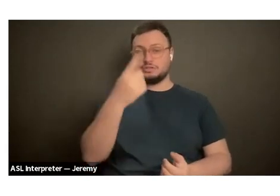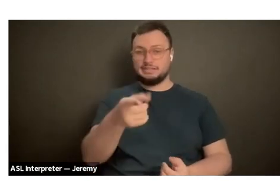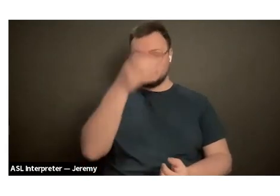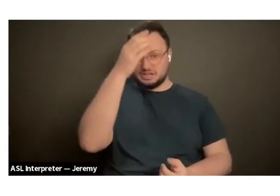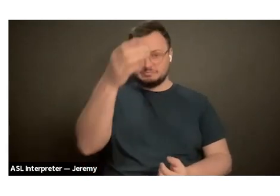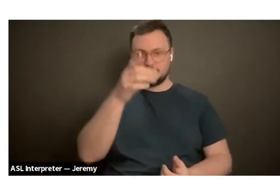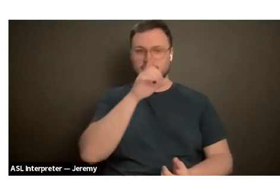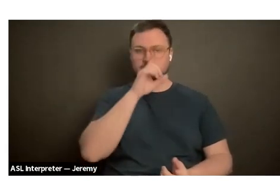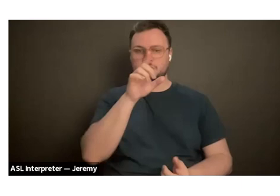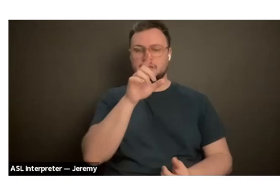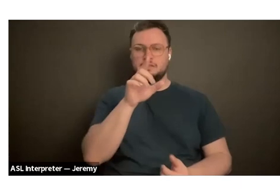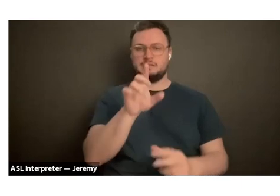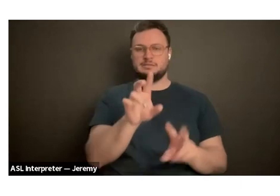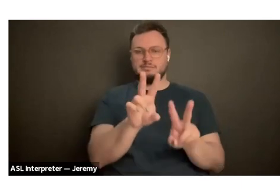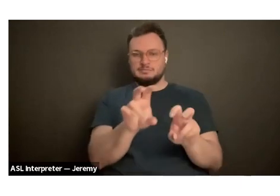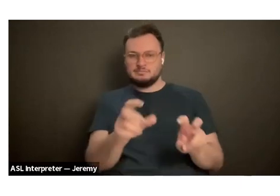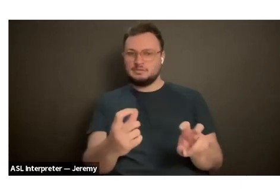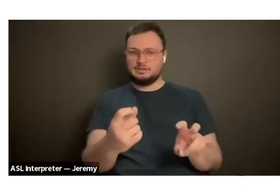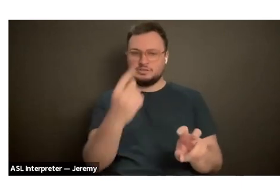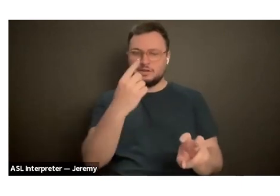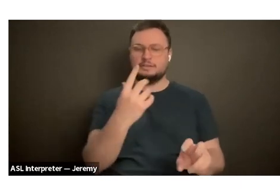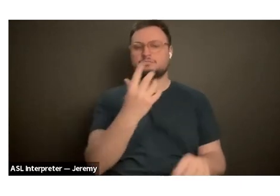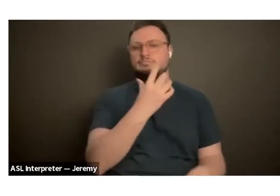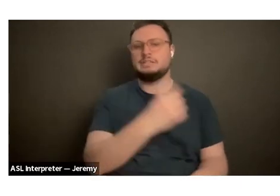the interdependence and love of all of this.